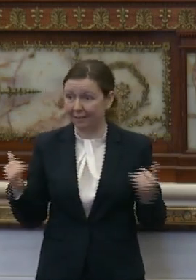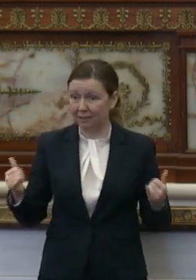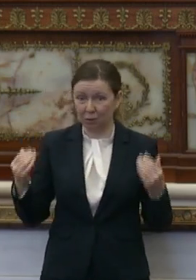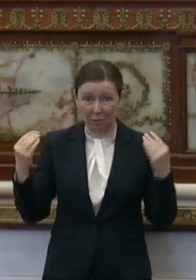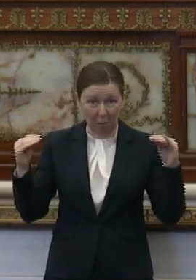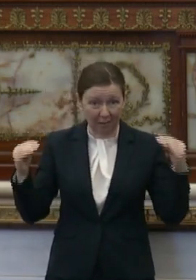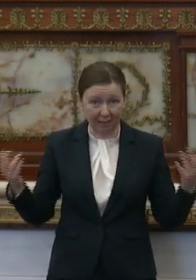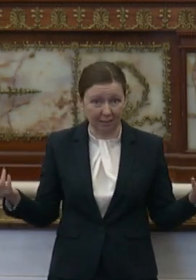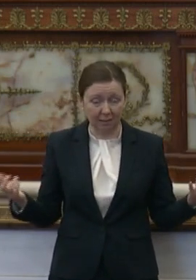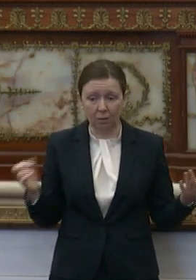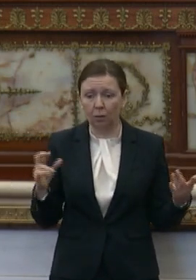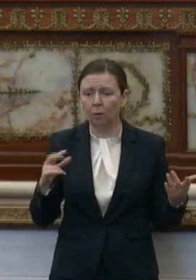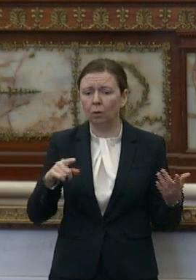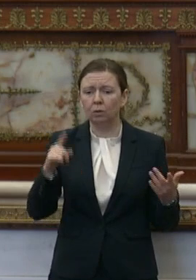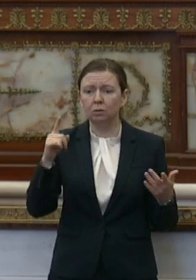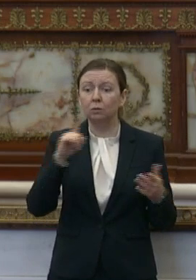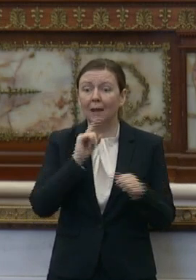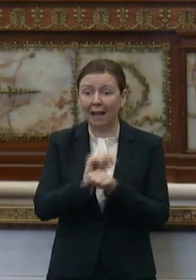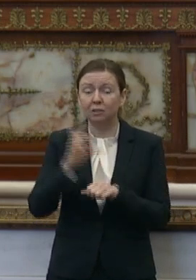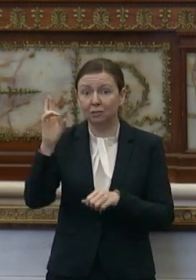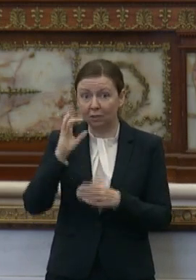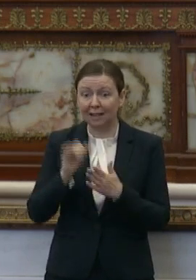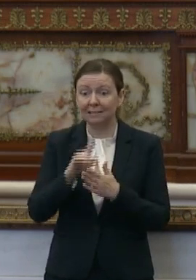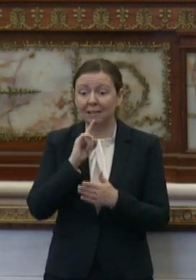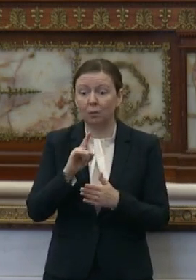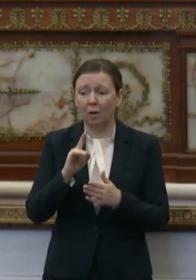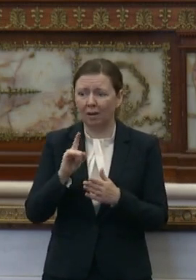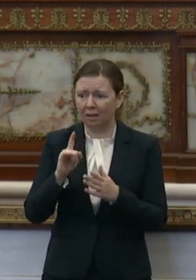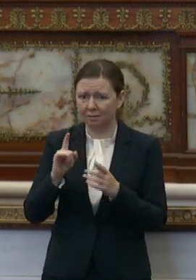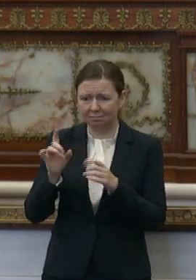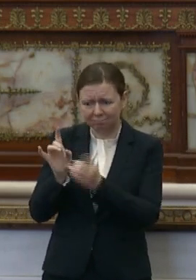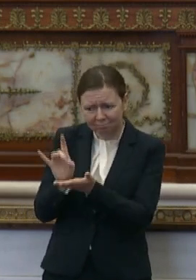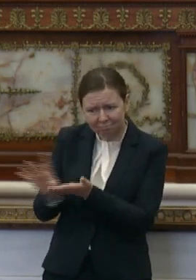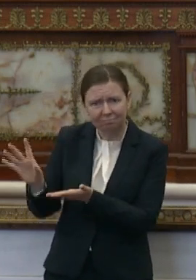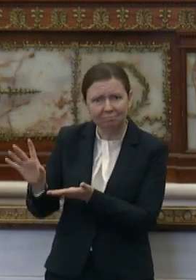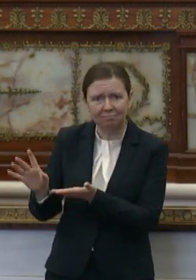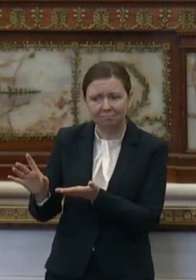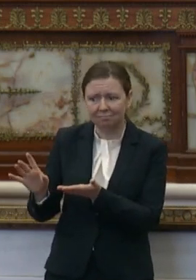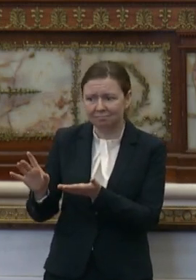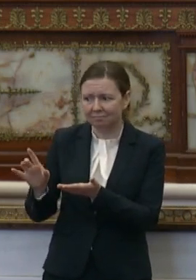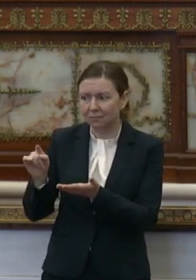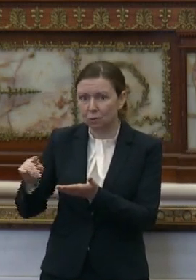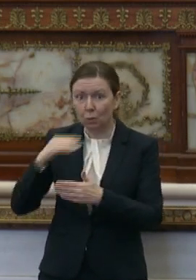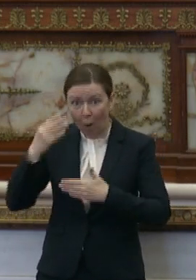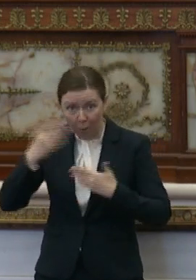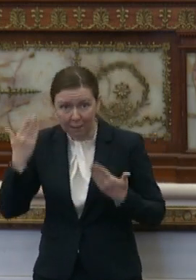market? Or do they actually realize that they are condemning their tenants